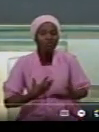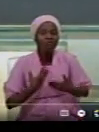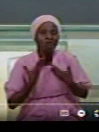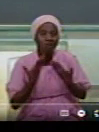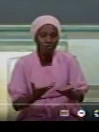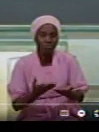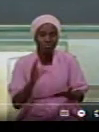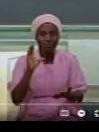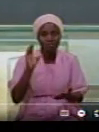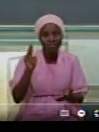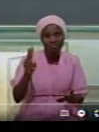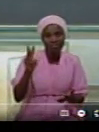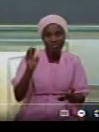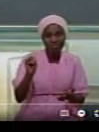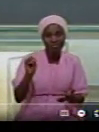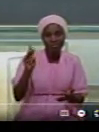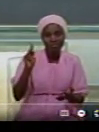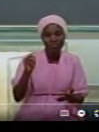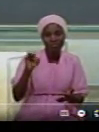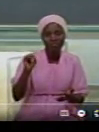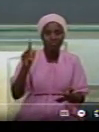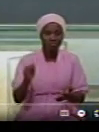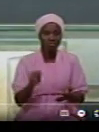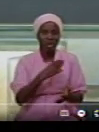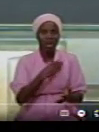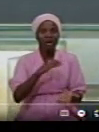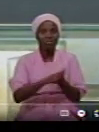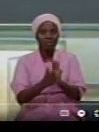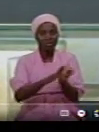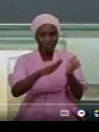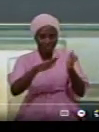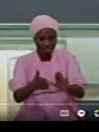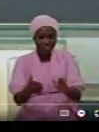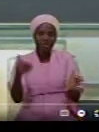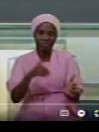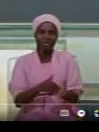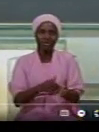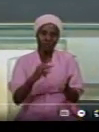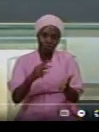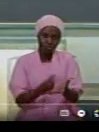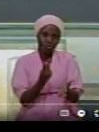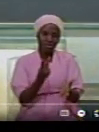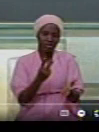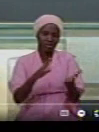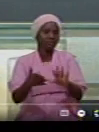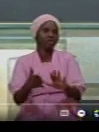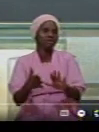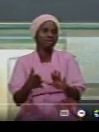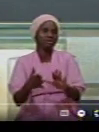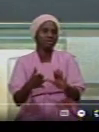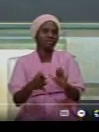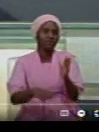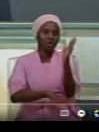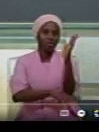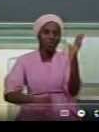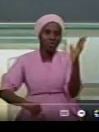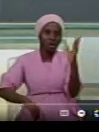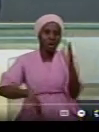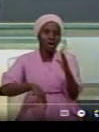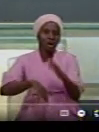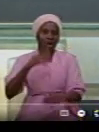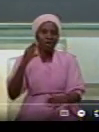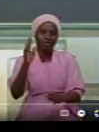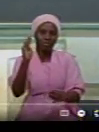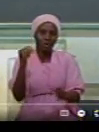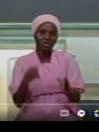again, twice dead, plucked up by the roots, raging waves of